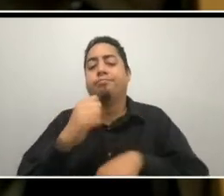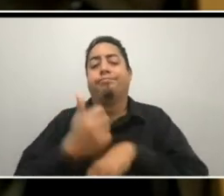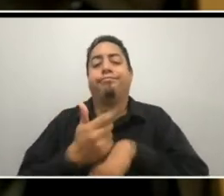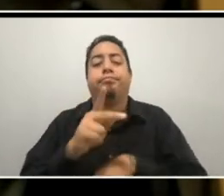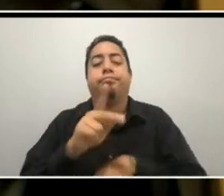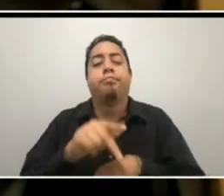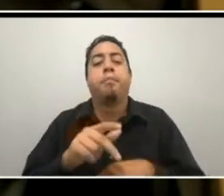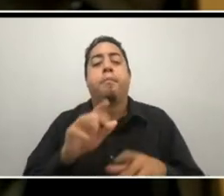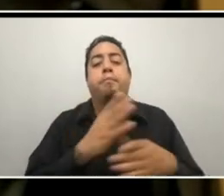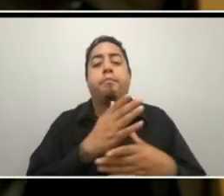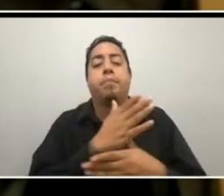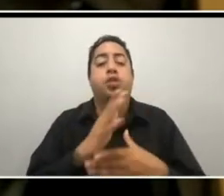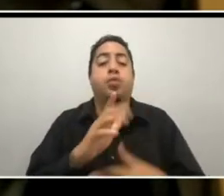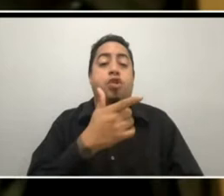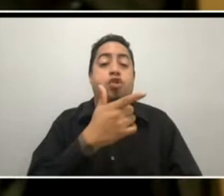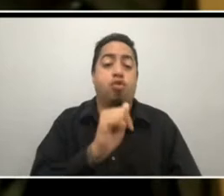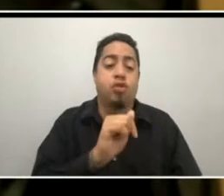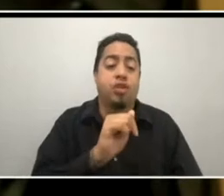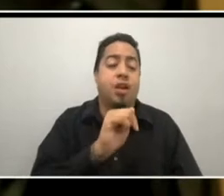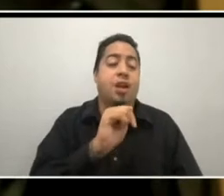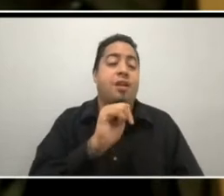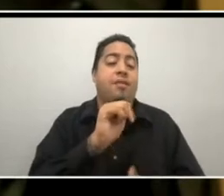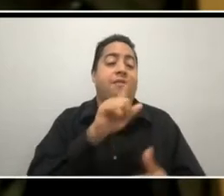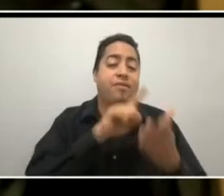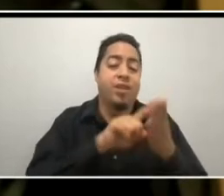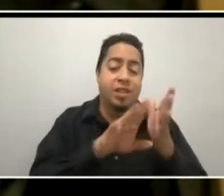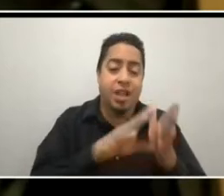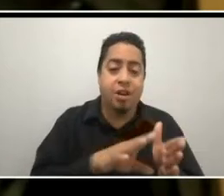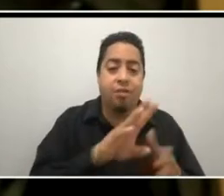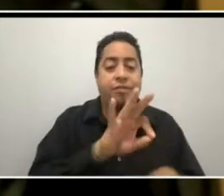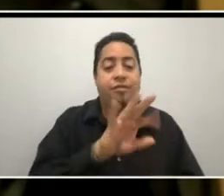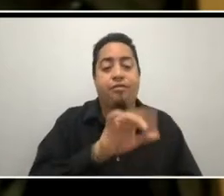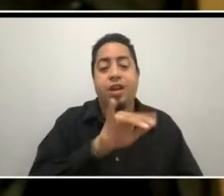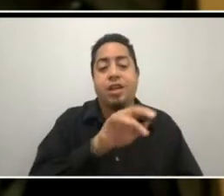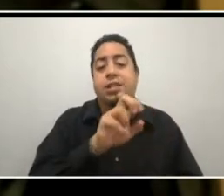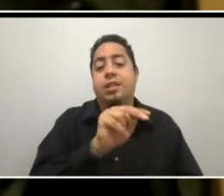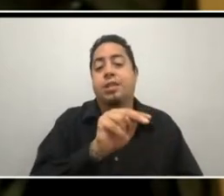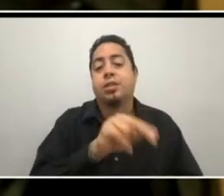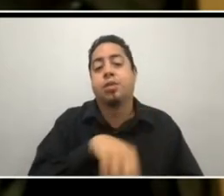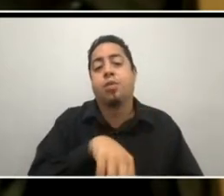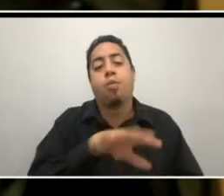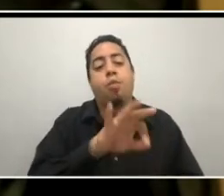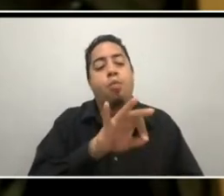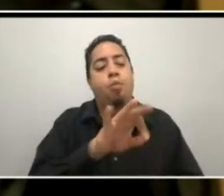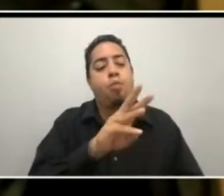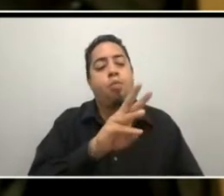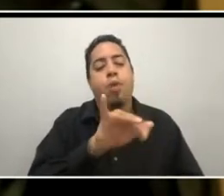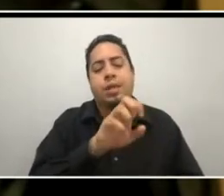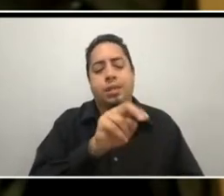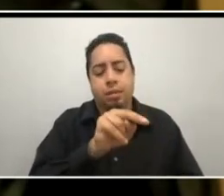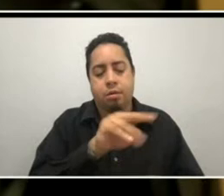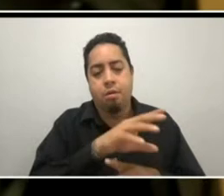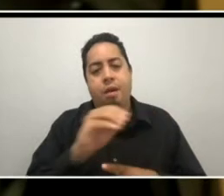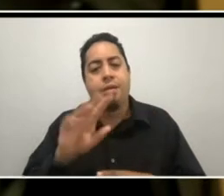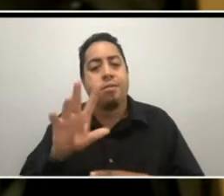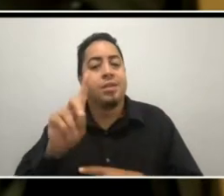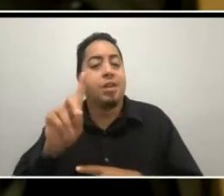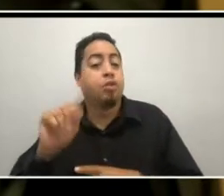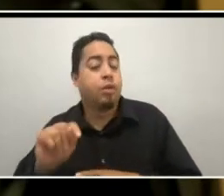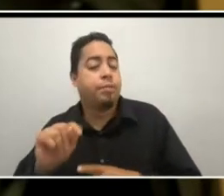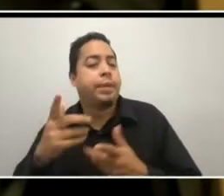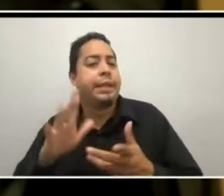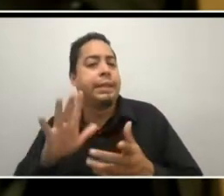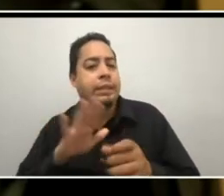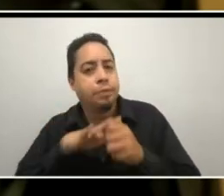and Georgia investigator Francis Watson, the former president continued to push the false claim that he'd won the state of